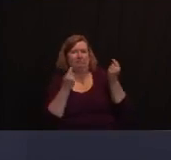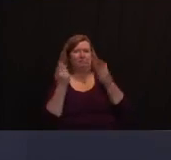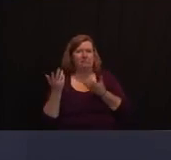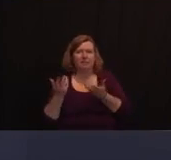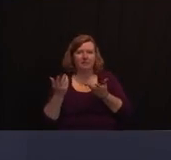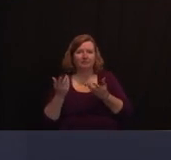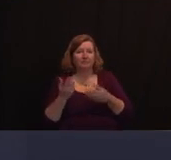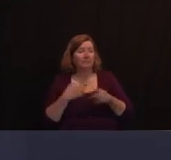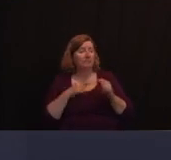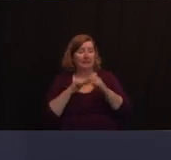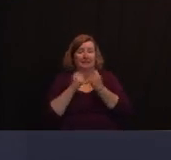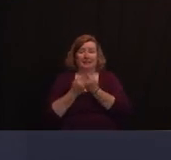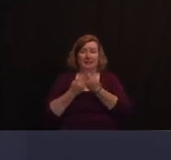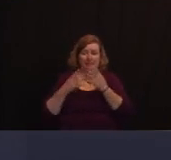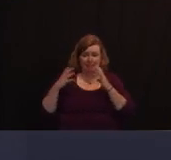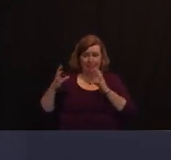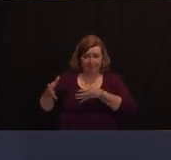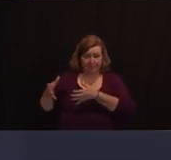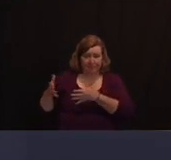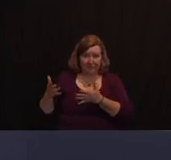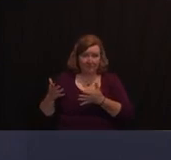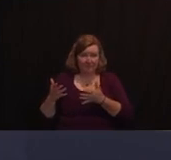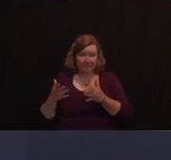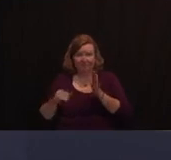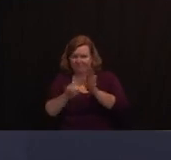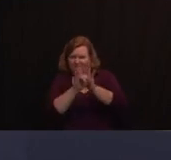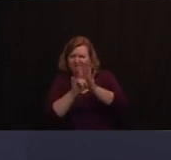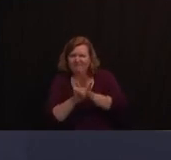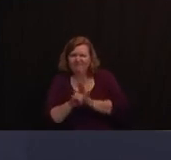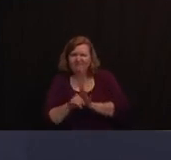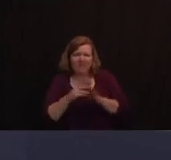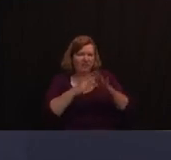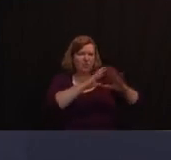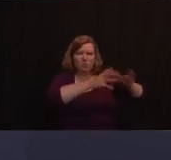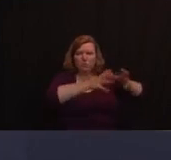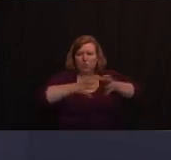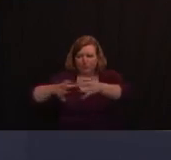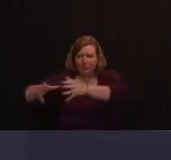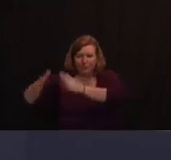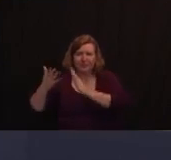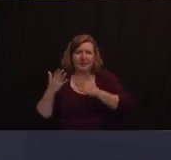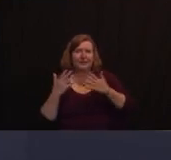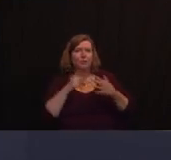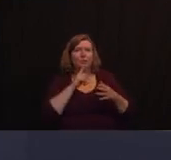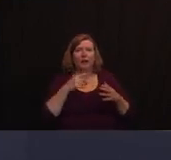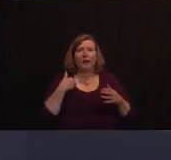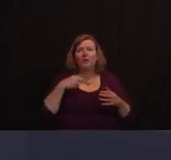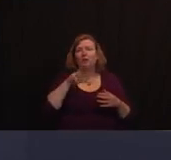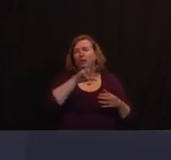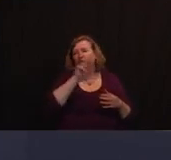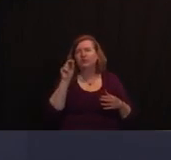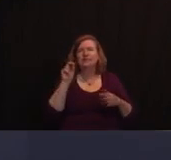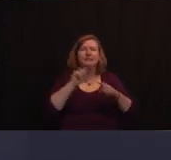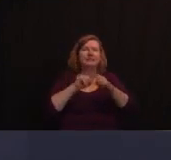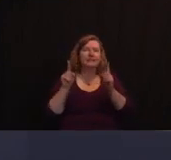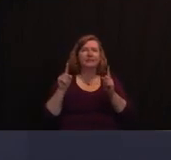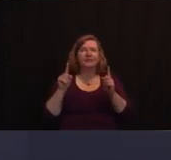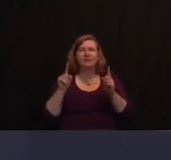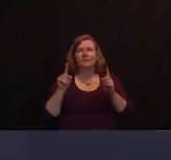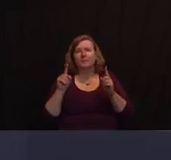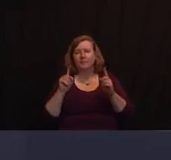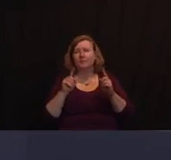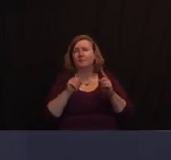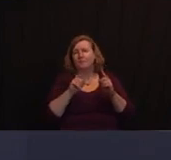this has identified every single population, about 30 different specific populations in